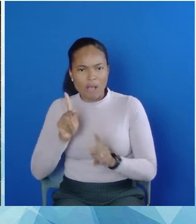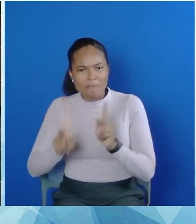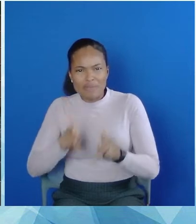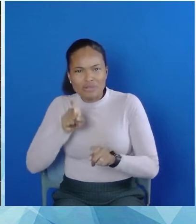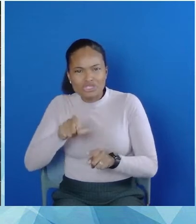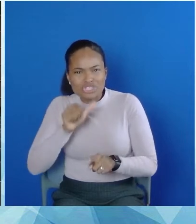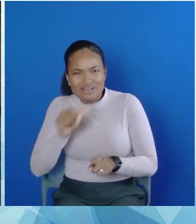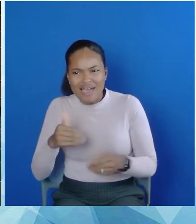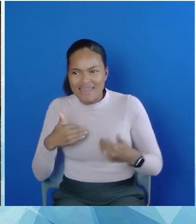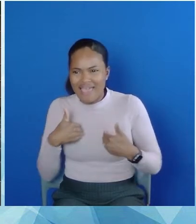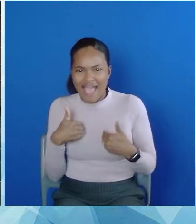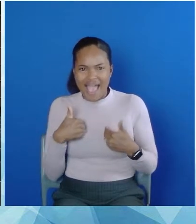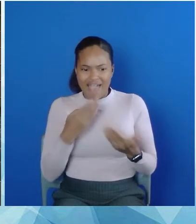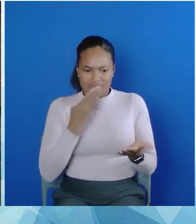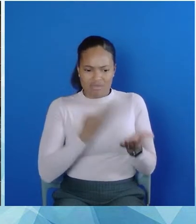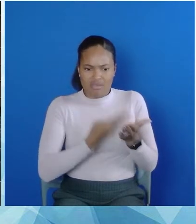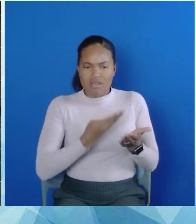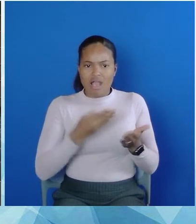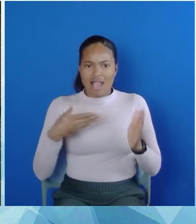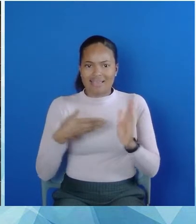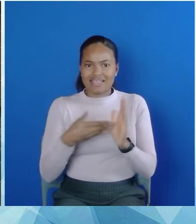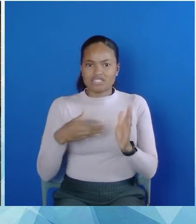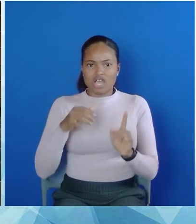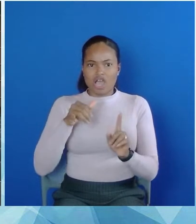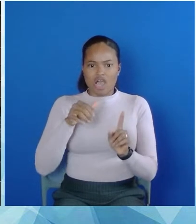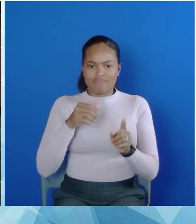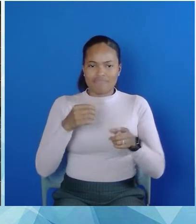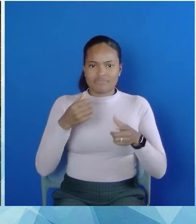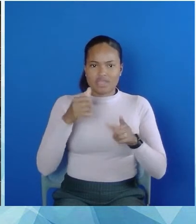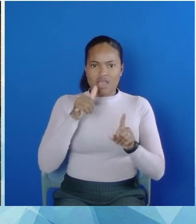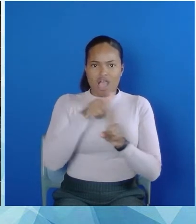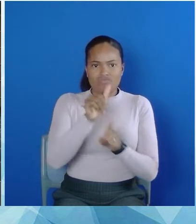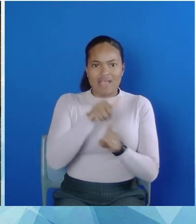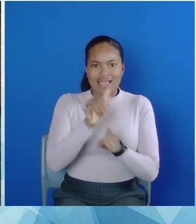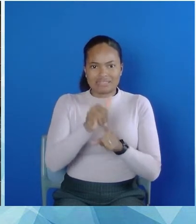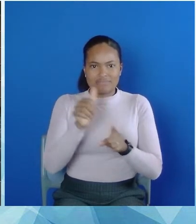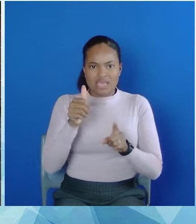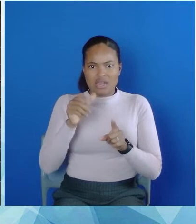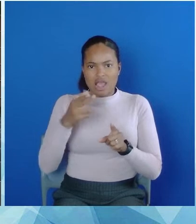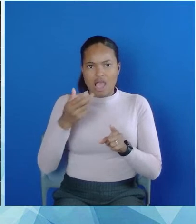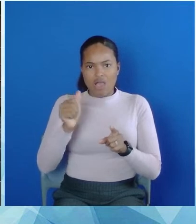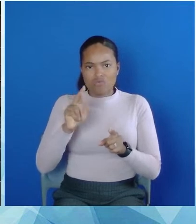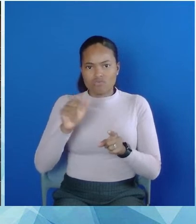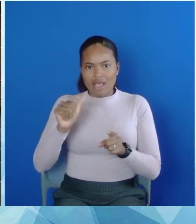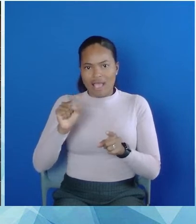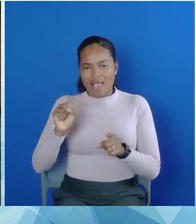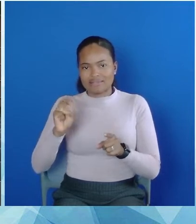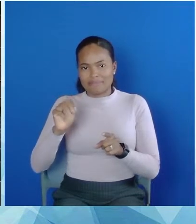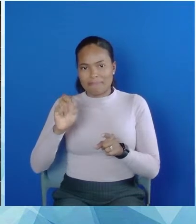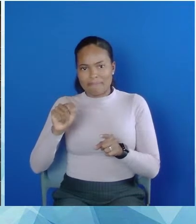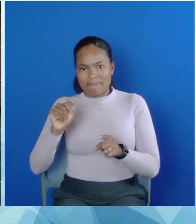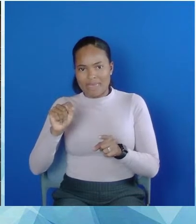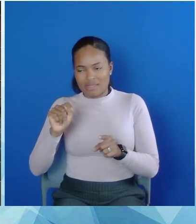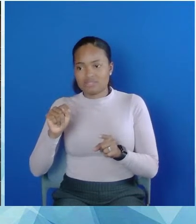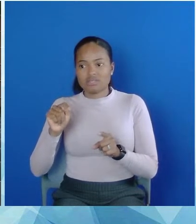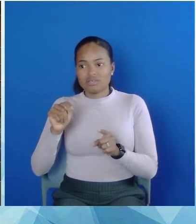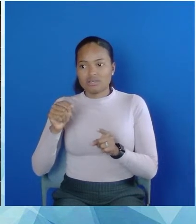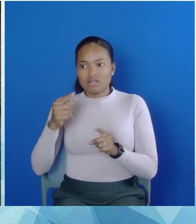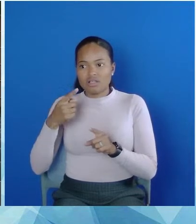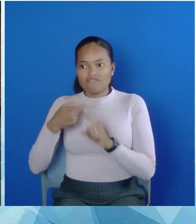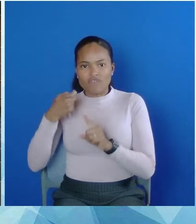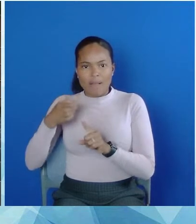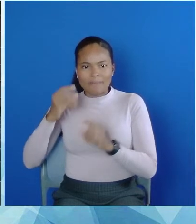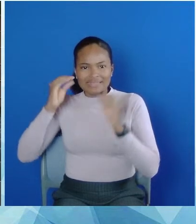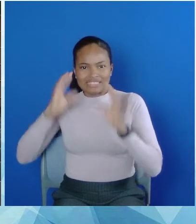harassments on teachers for their behavior on campus. That is absolutely unacceptable. For you guys